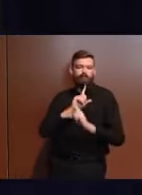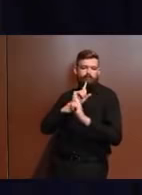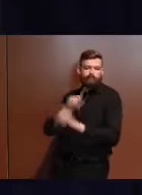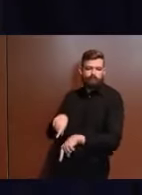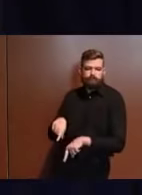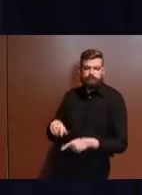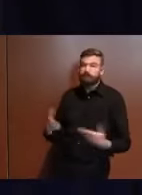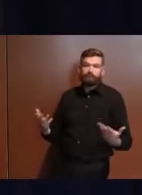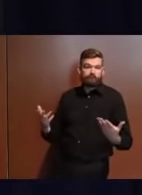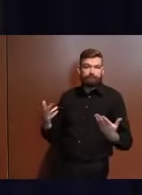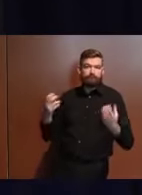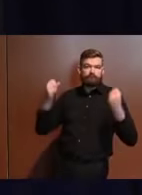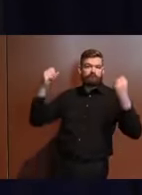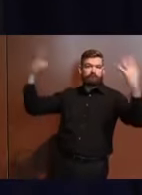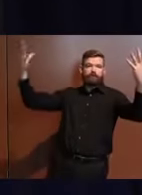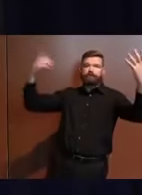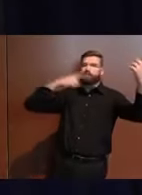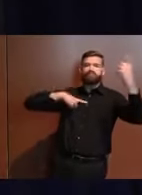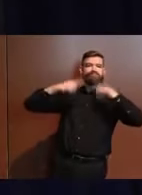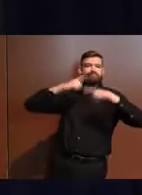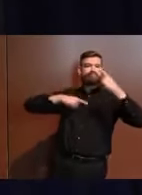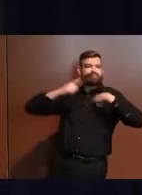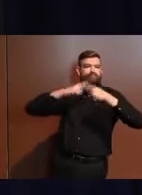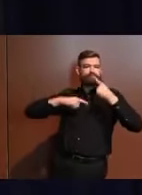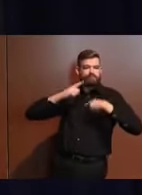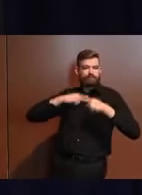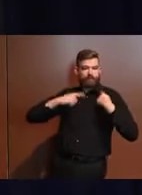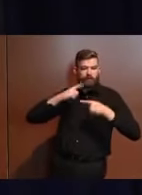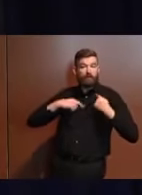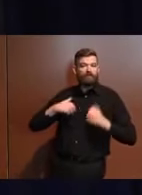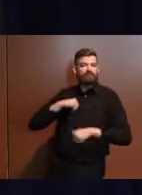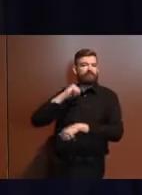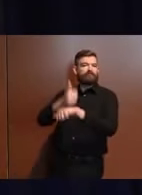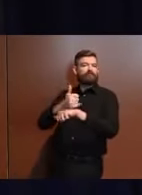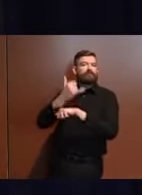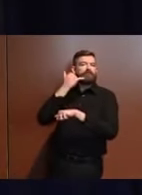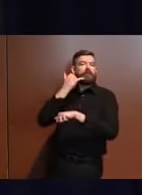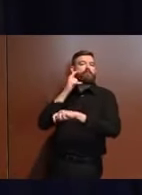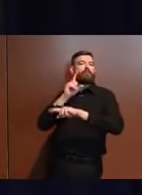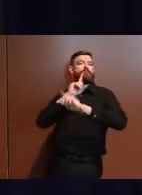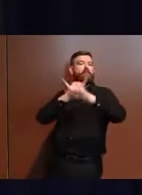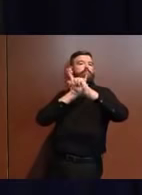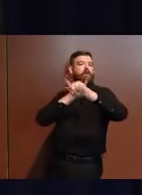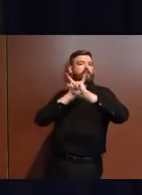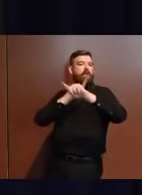phone number, and what people need to realize that now when they file those complaints, that